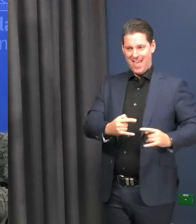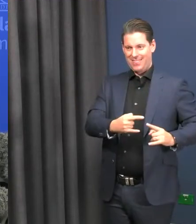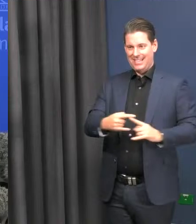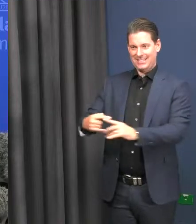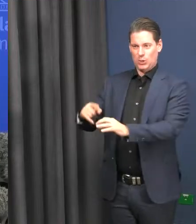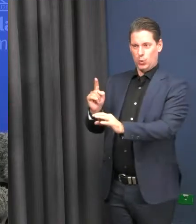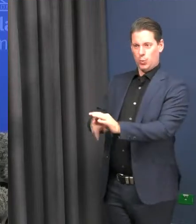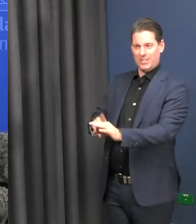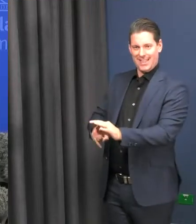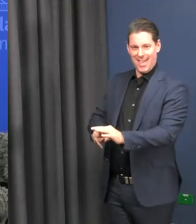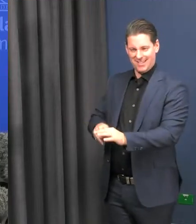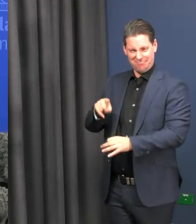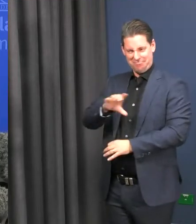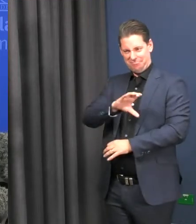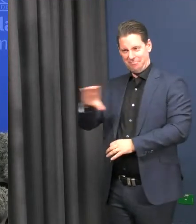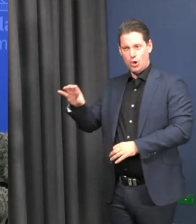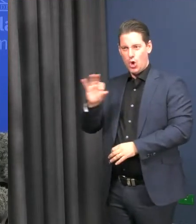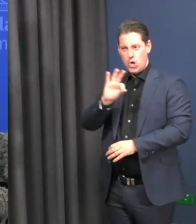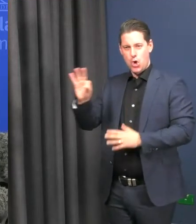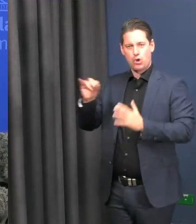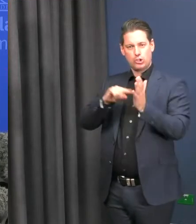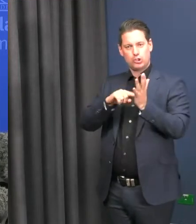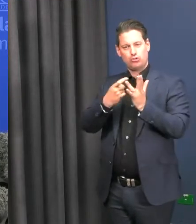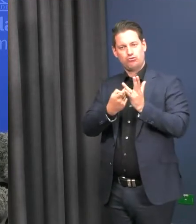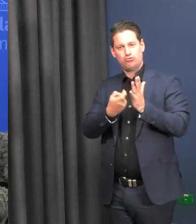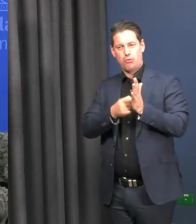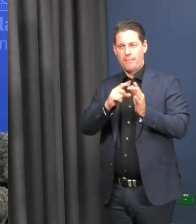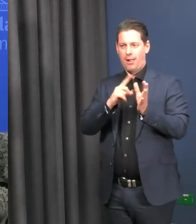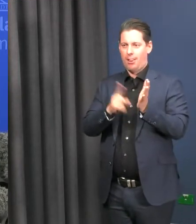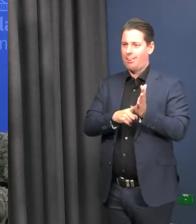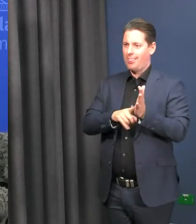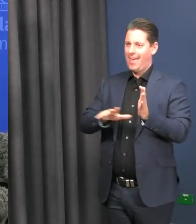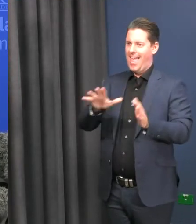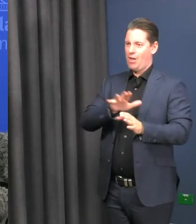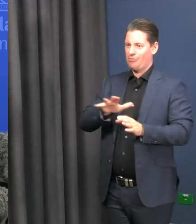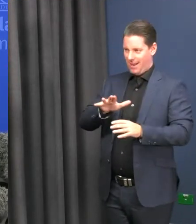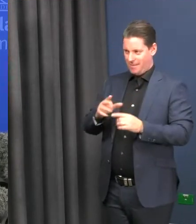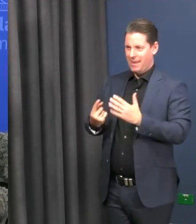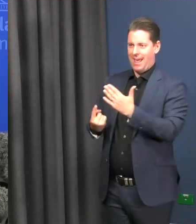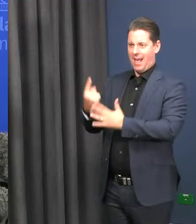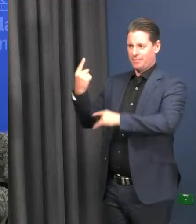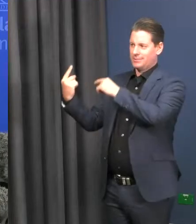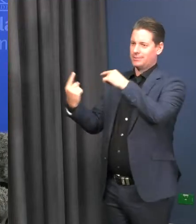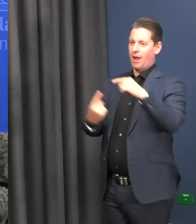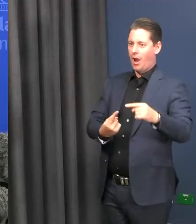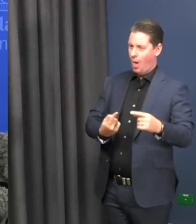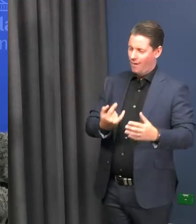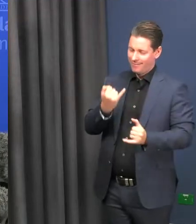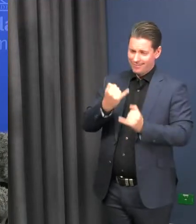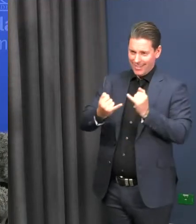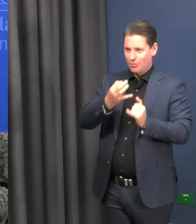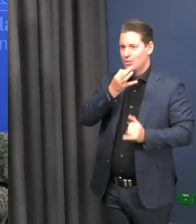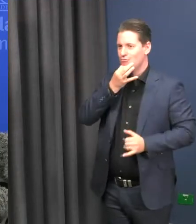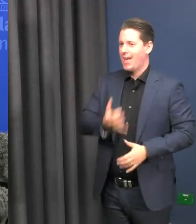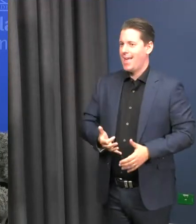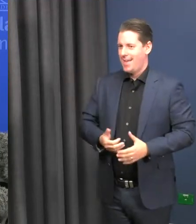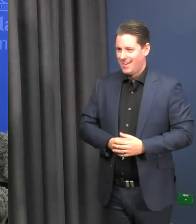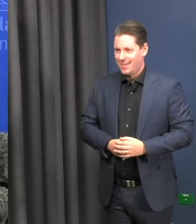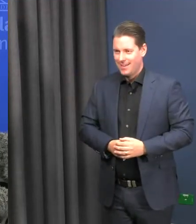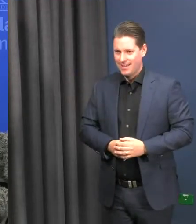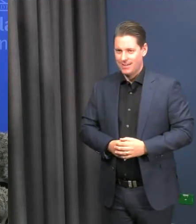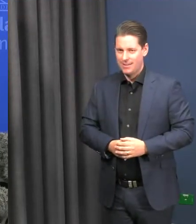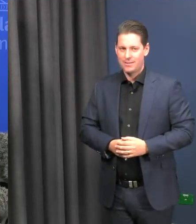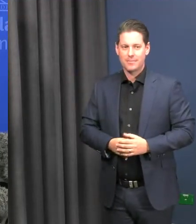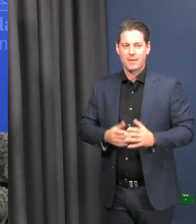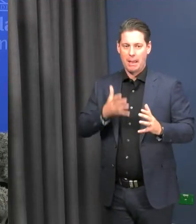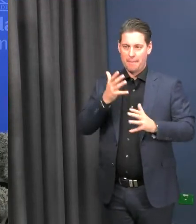not classified as part of the tropics here in southeast Queensland and northern New South Wales. That is why